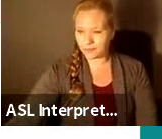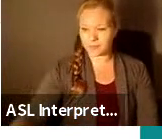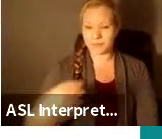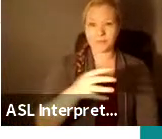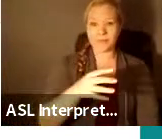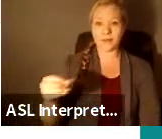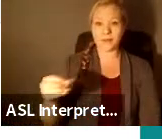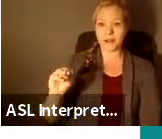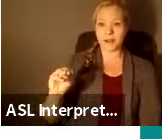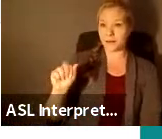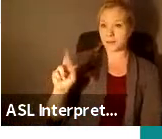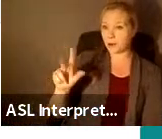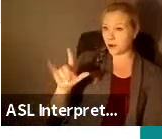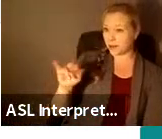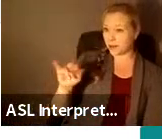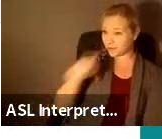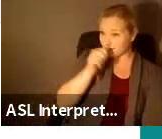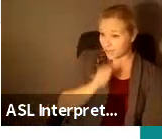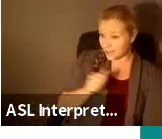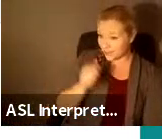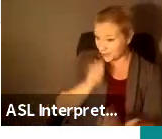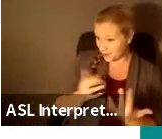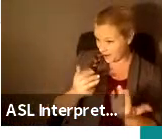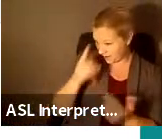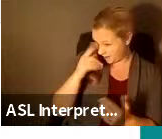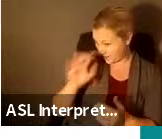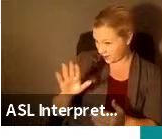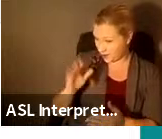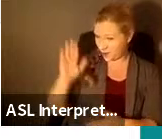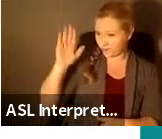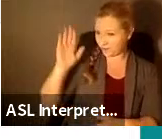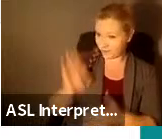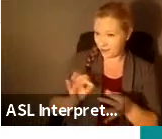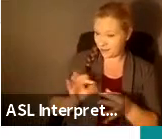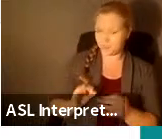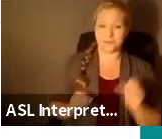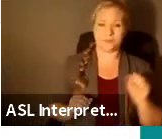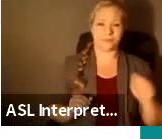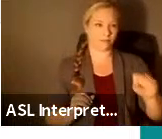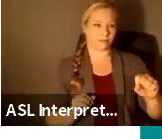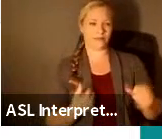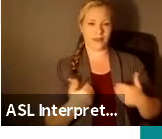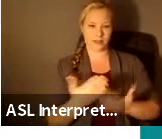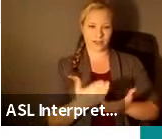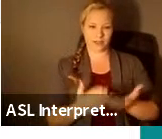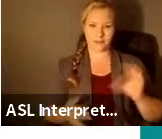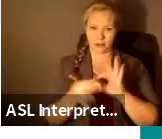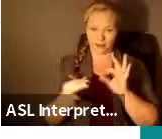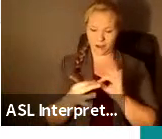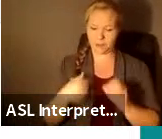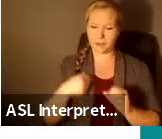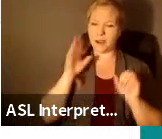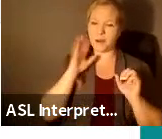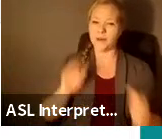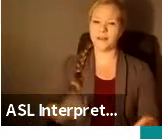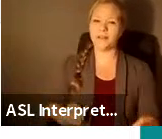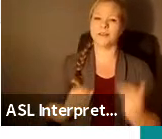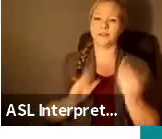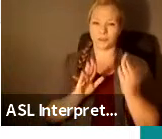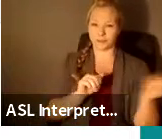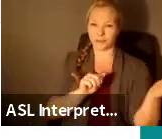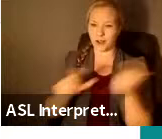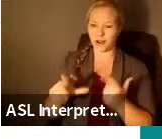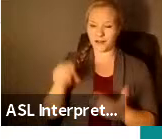you. Okay. Well, I got some comments here that I think will address all of these. First of all, since